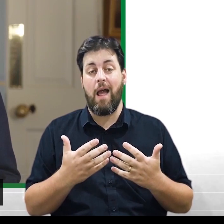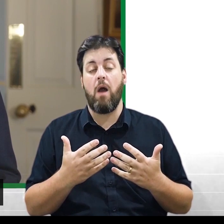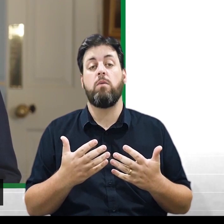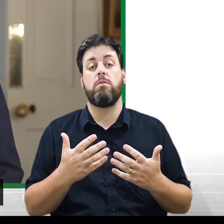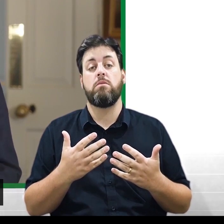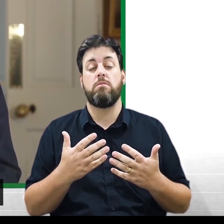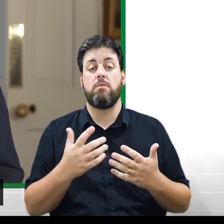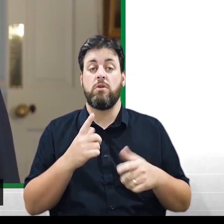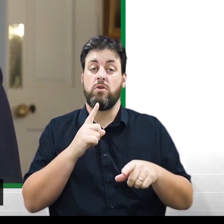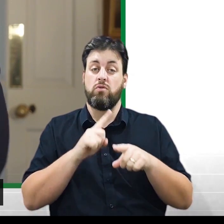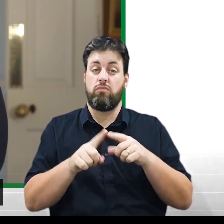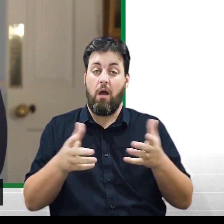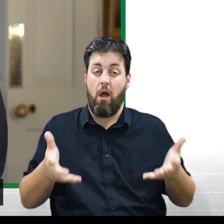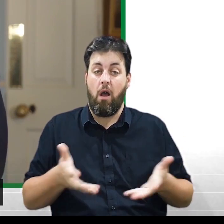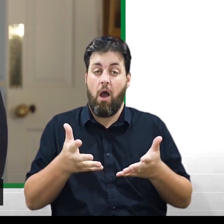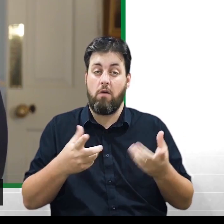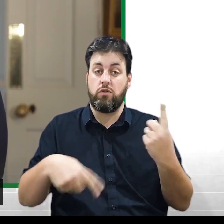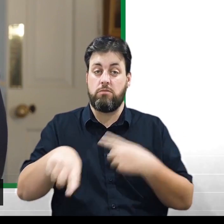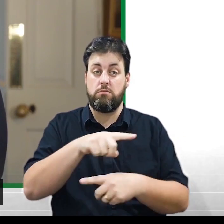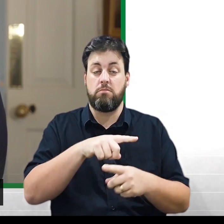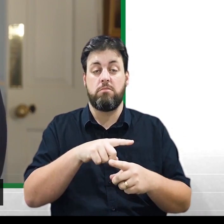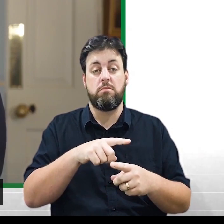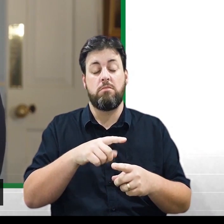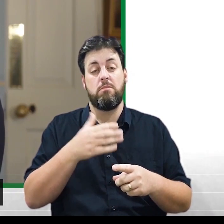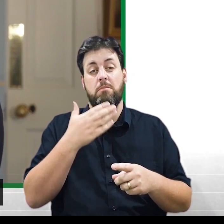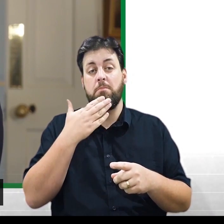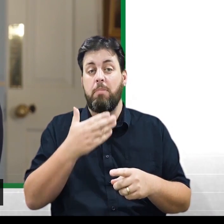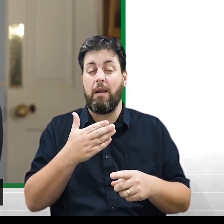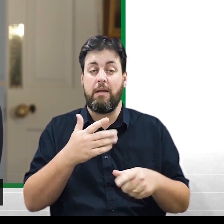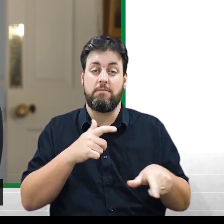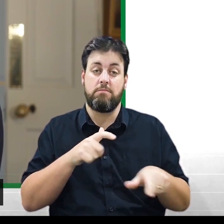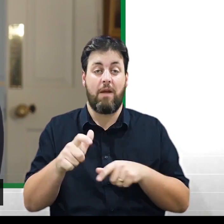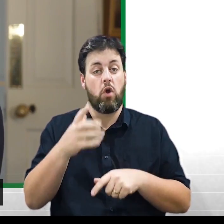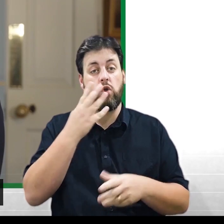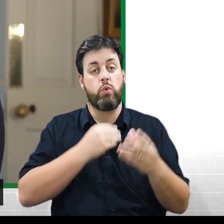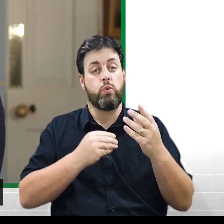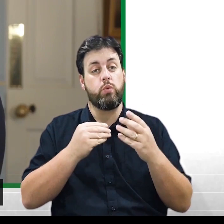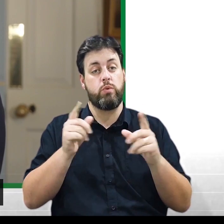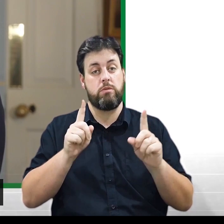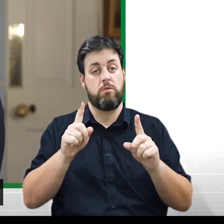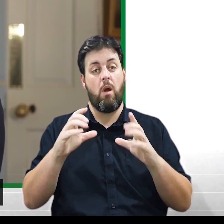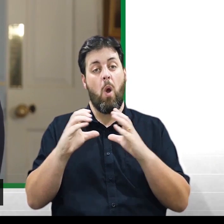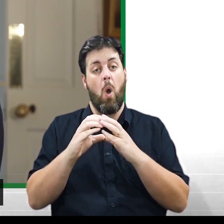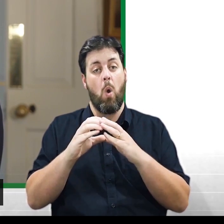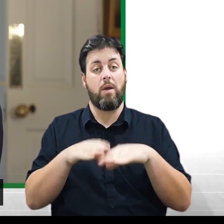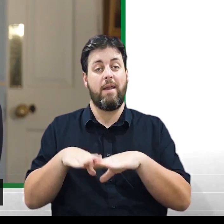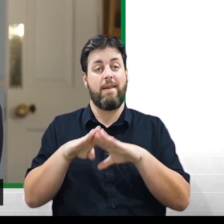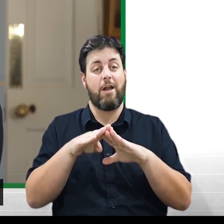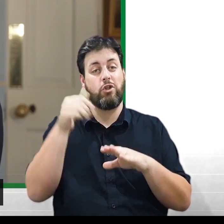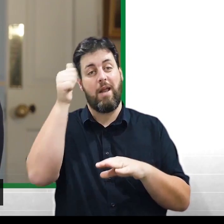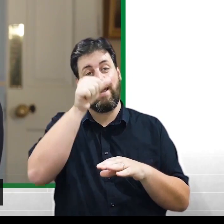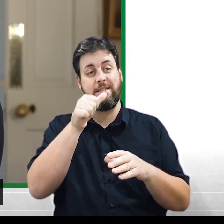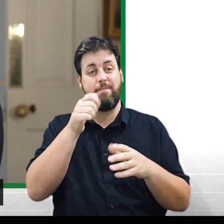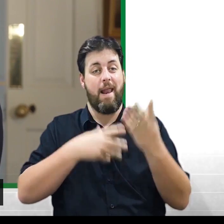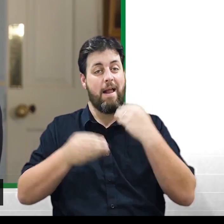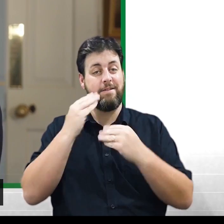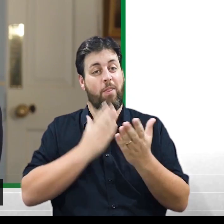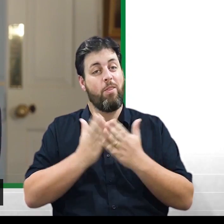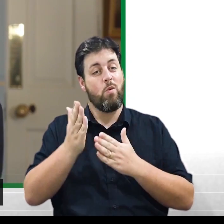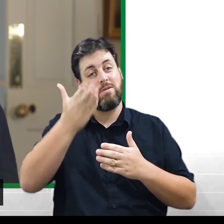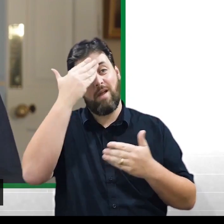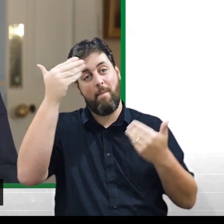meantime, I urge all of you to keep on making the most of all the brilliant lessons available on Oak over the